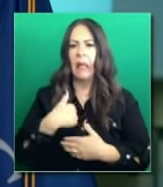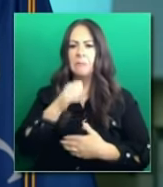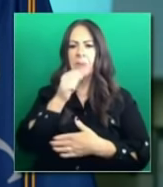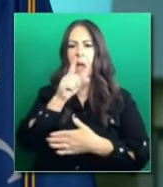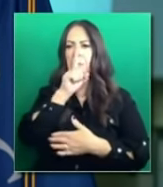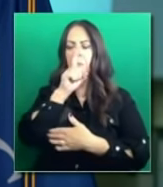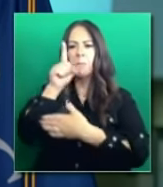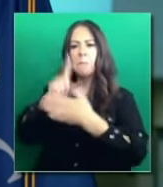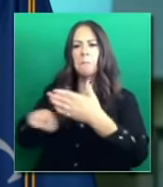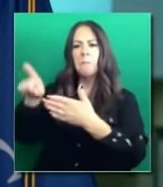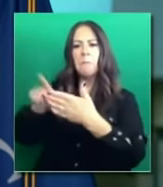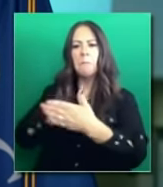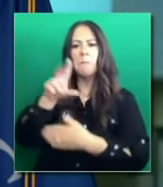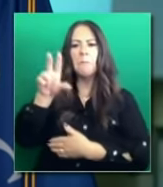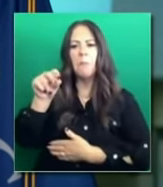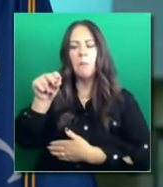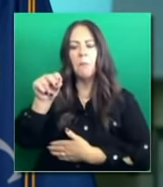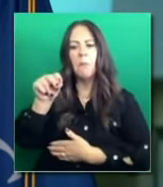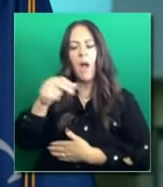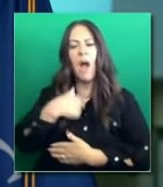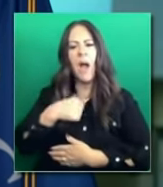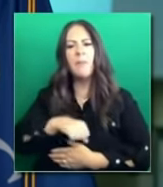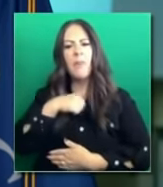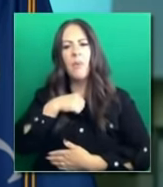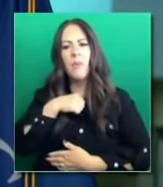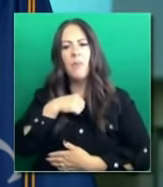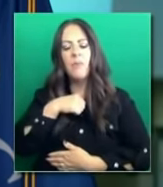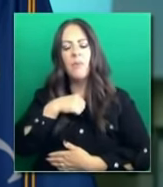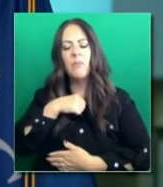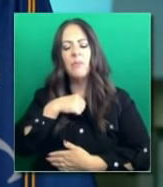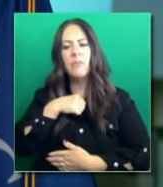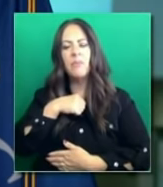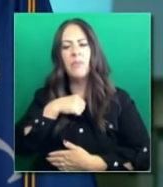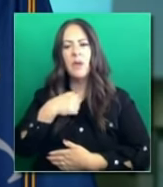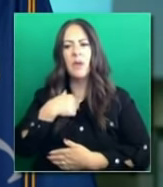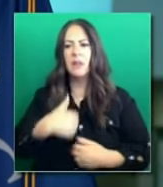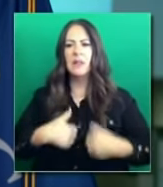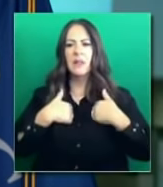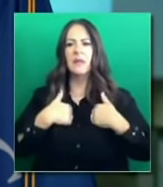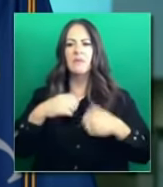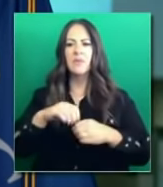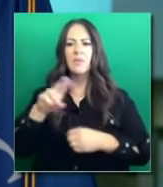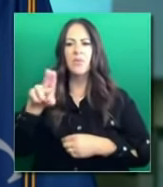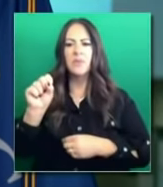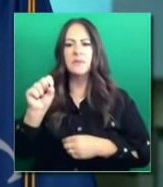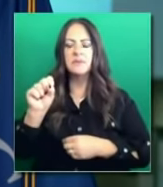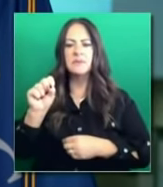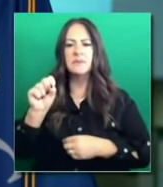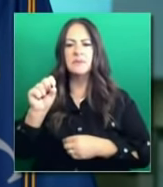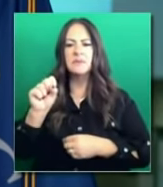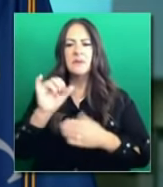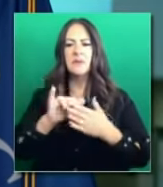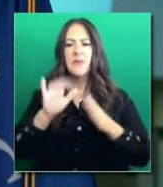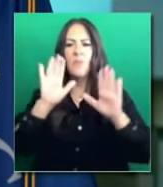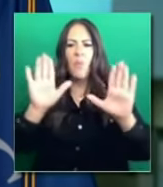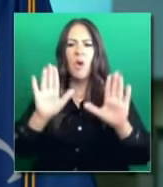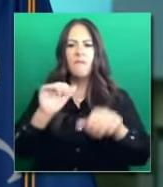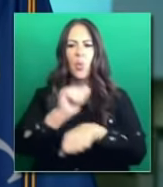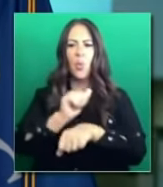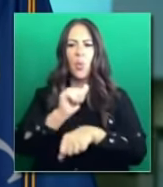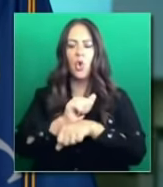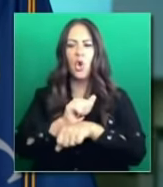want to stipulate how proud I am to be in a country that, through the incredible work of those that were part of